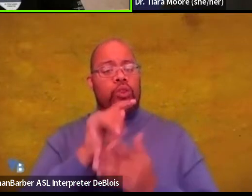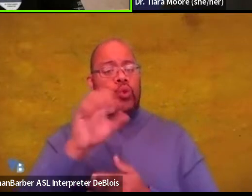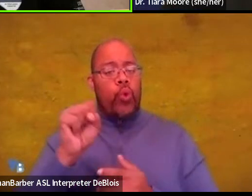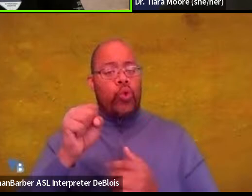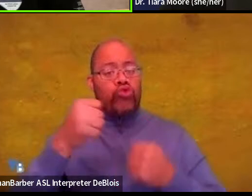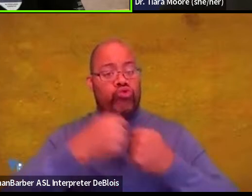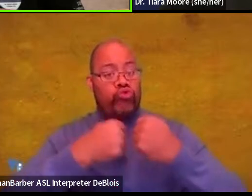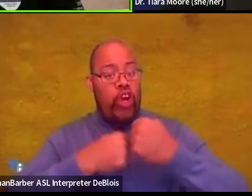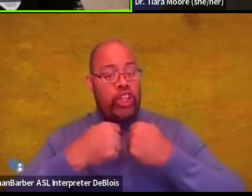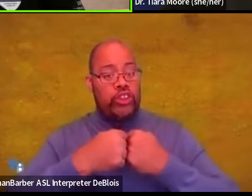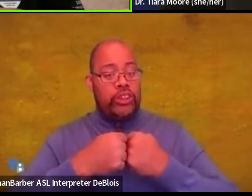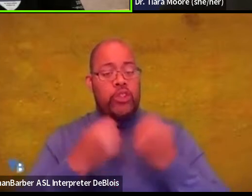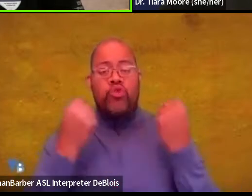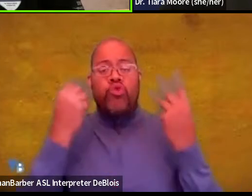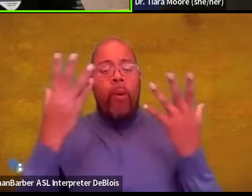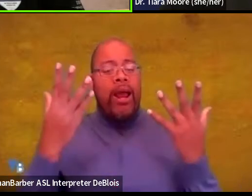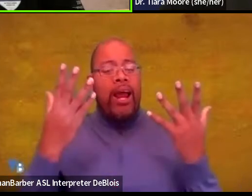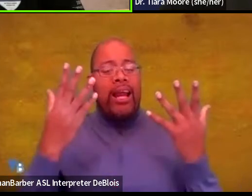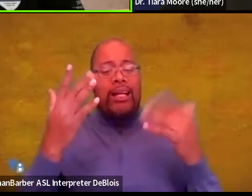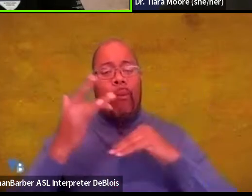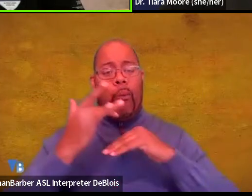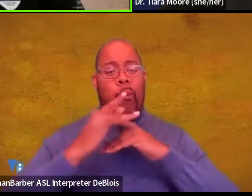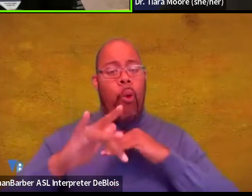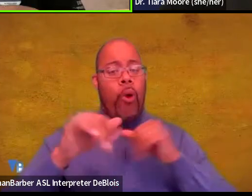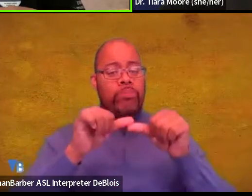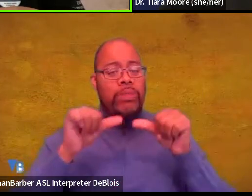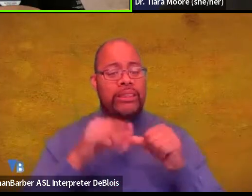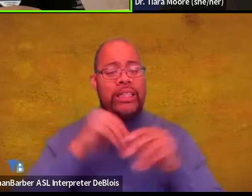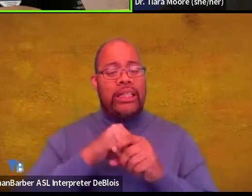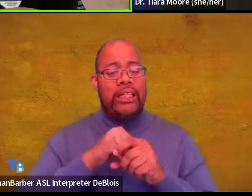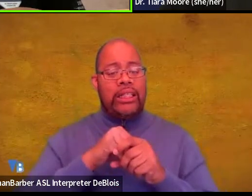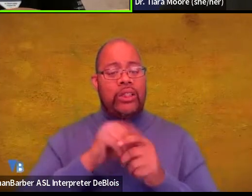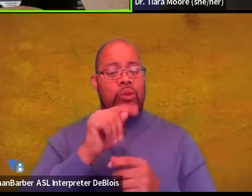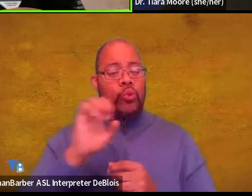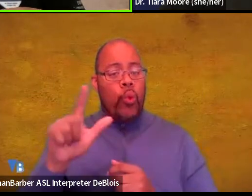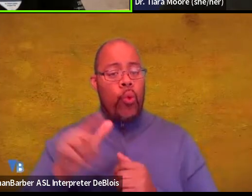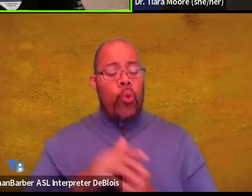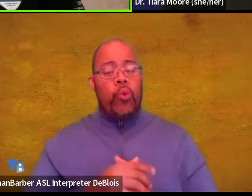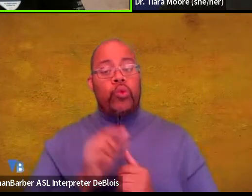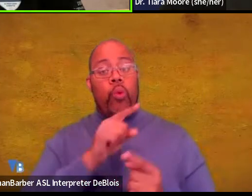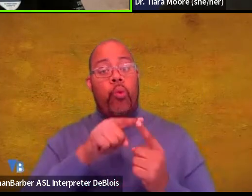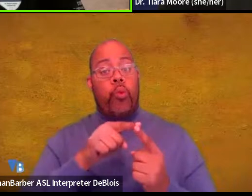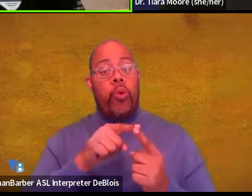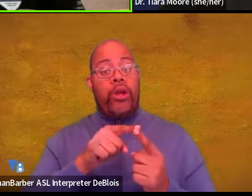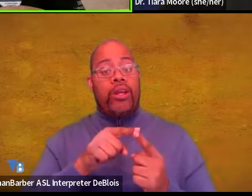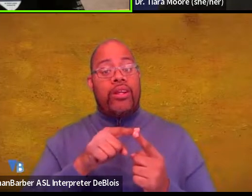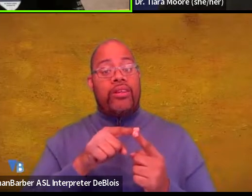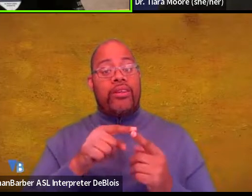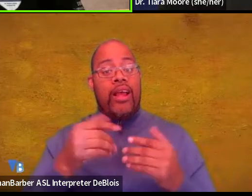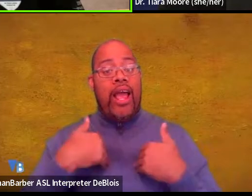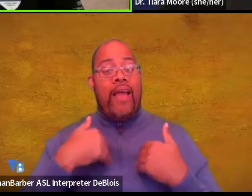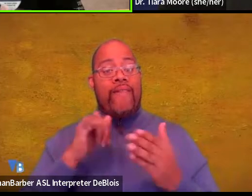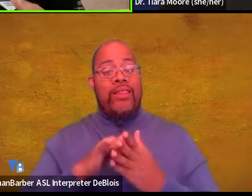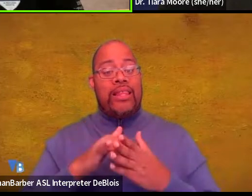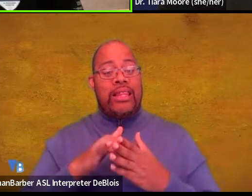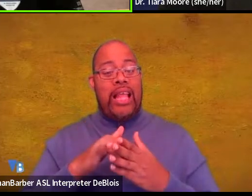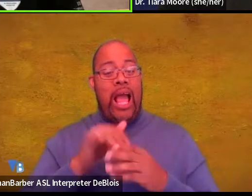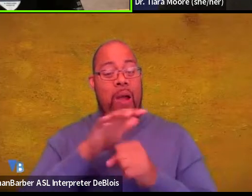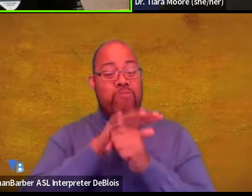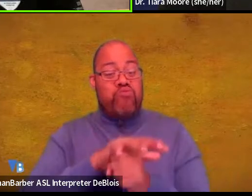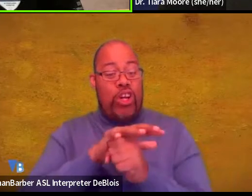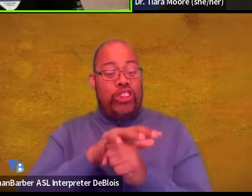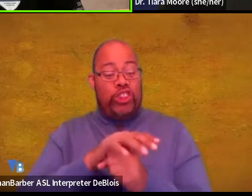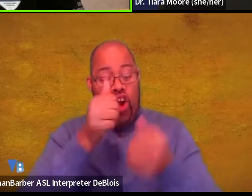are structured, there are too many void spaces in the instrument, so that when they are subjected to the crushing pressures